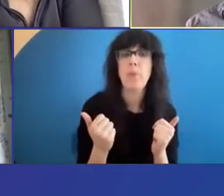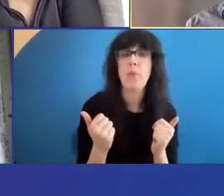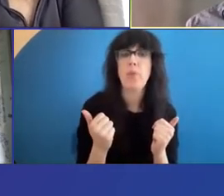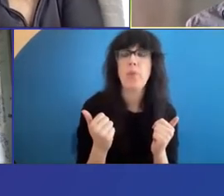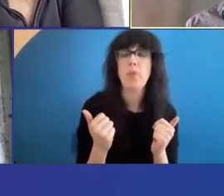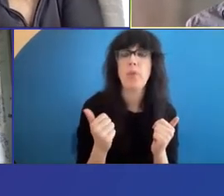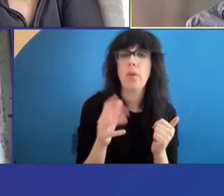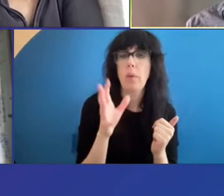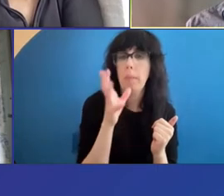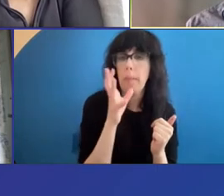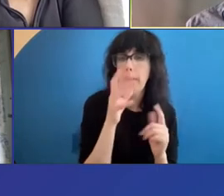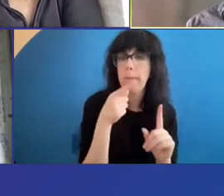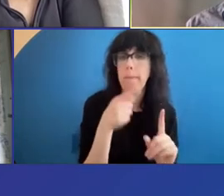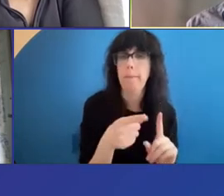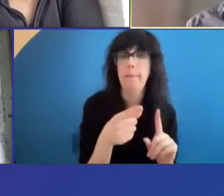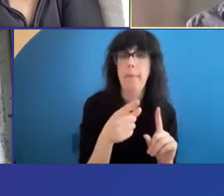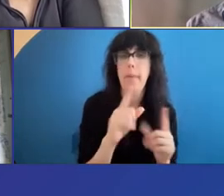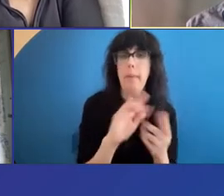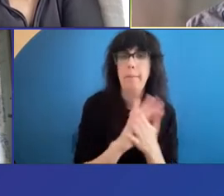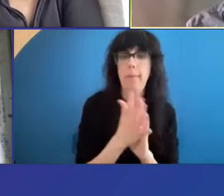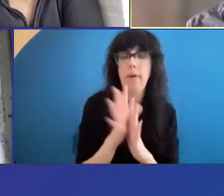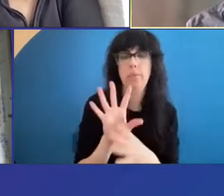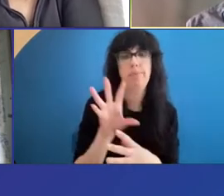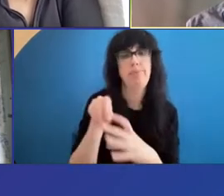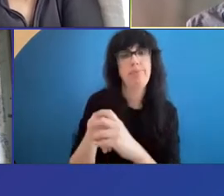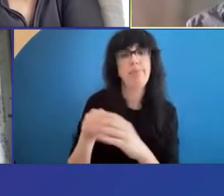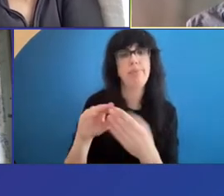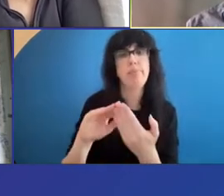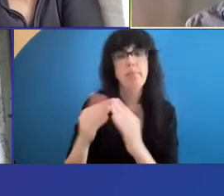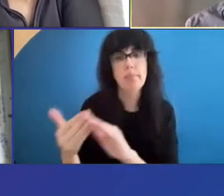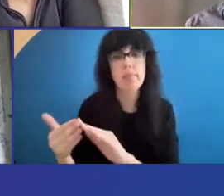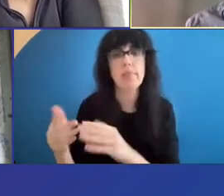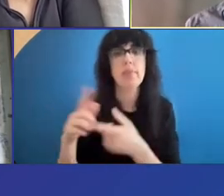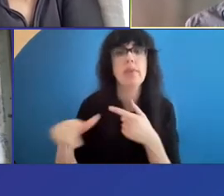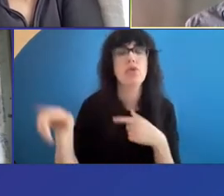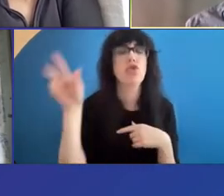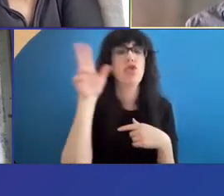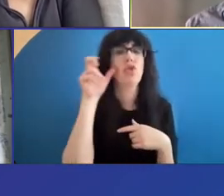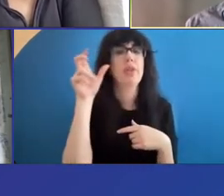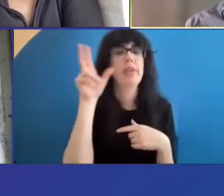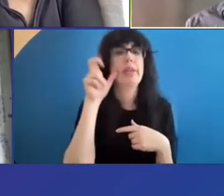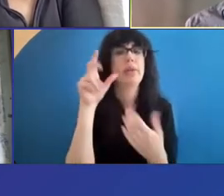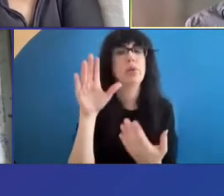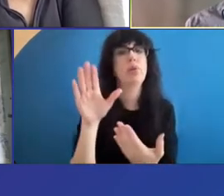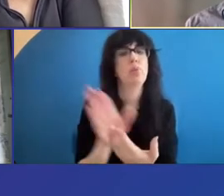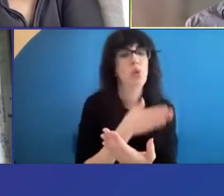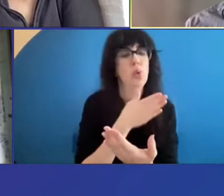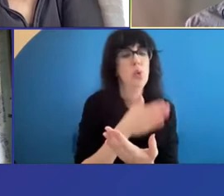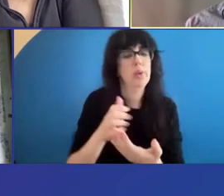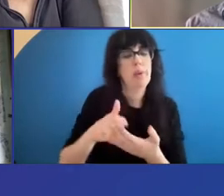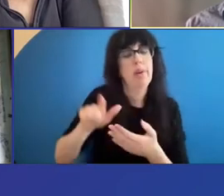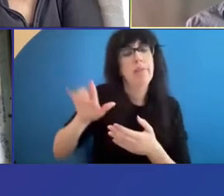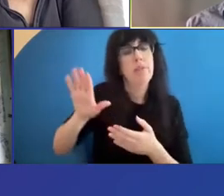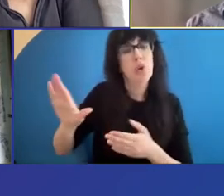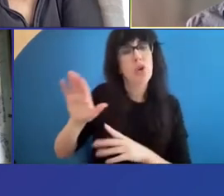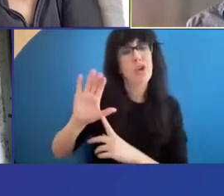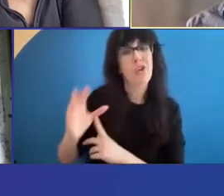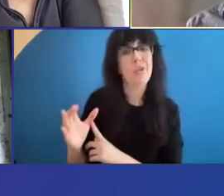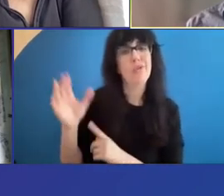she becomes a member of community, that she hears the music of her culture, that